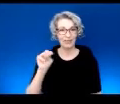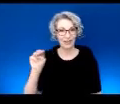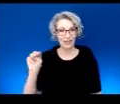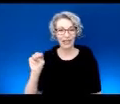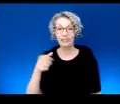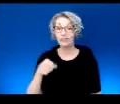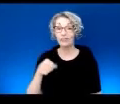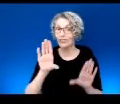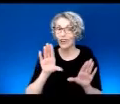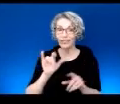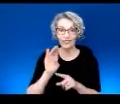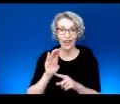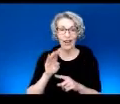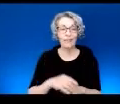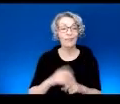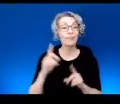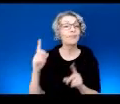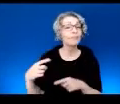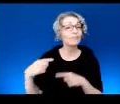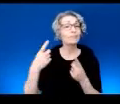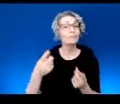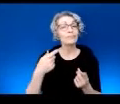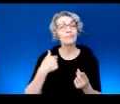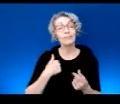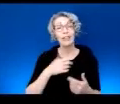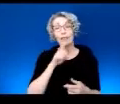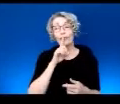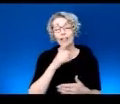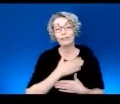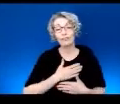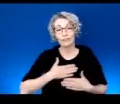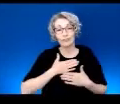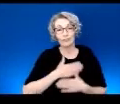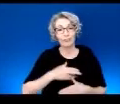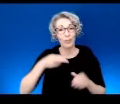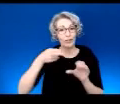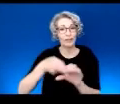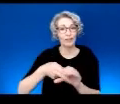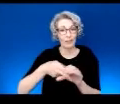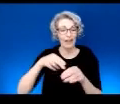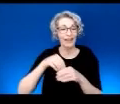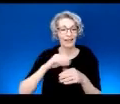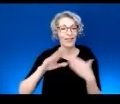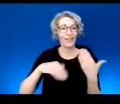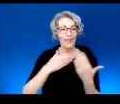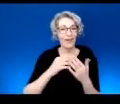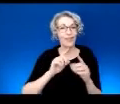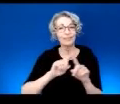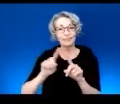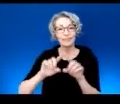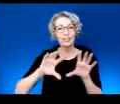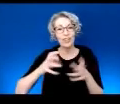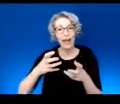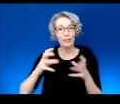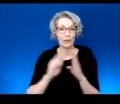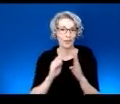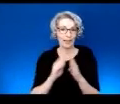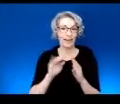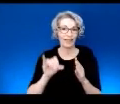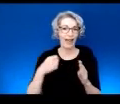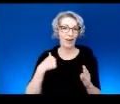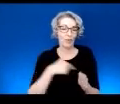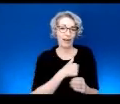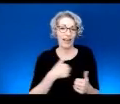it has been very gratified to have been to participate in all the chapter meetings that we have had.